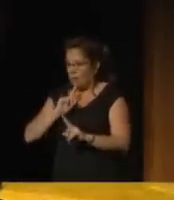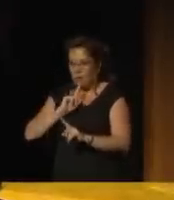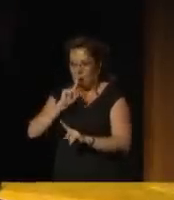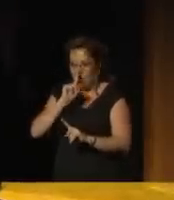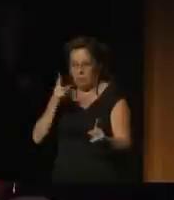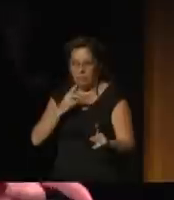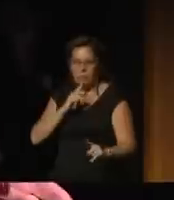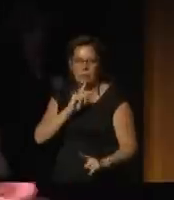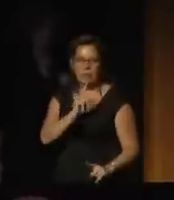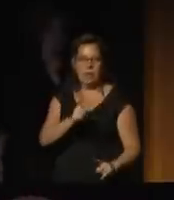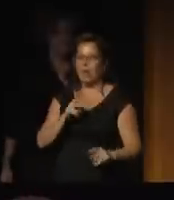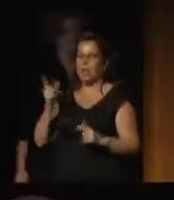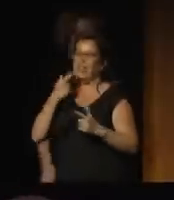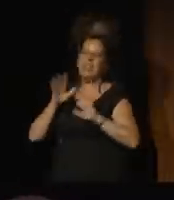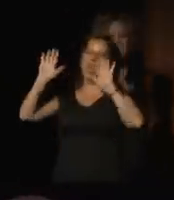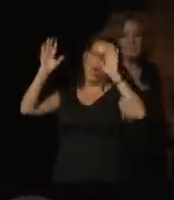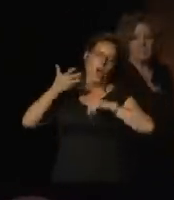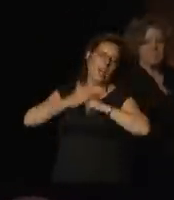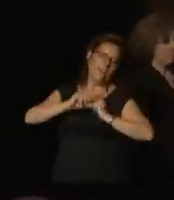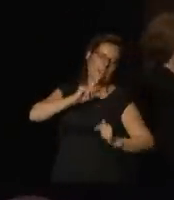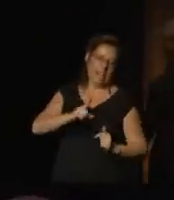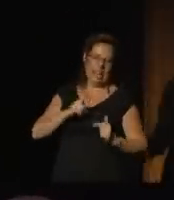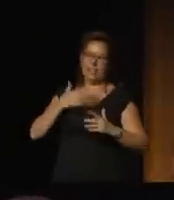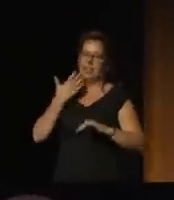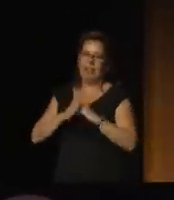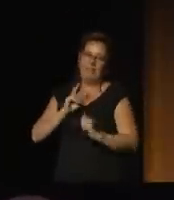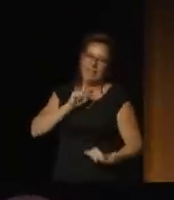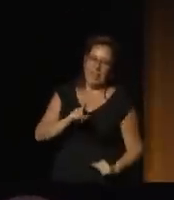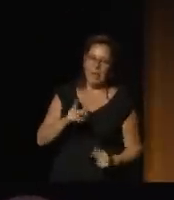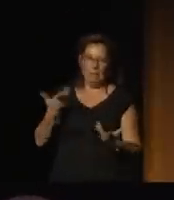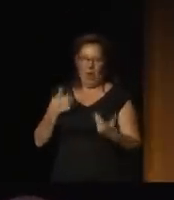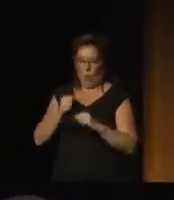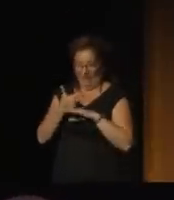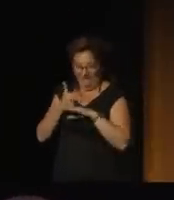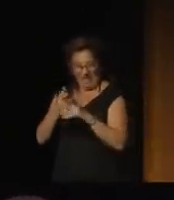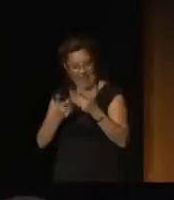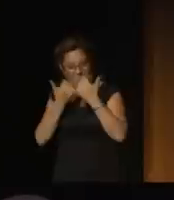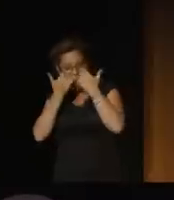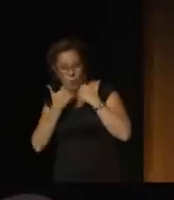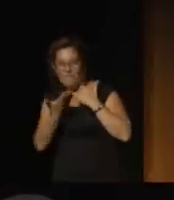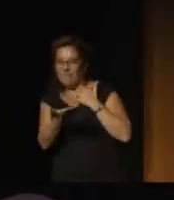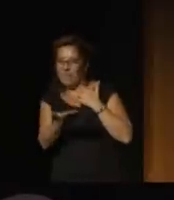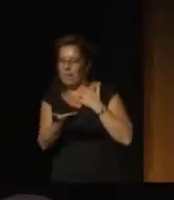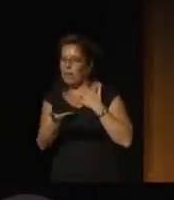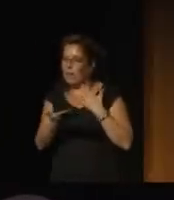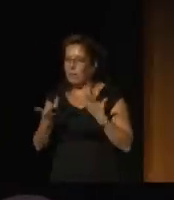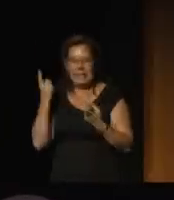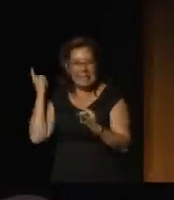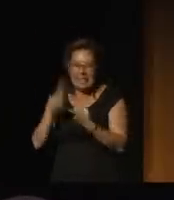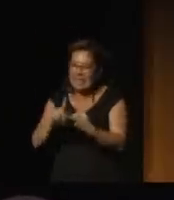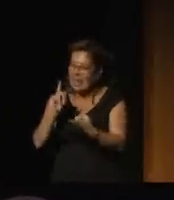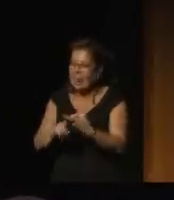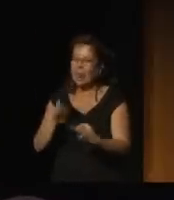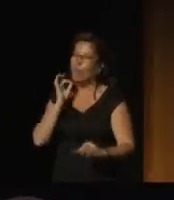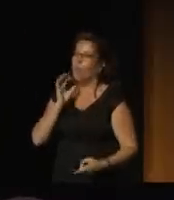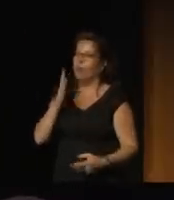were uttered, also denied, but we had them on tape. And none of this was a deal breaker for all of these